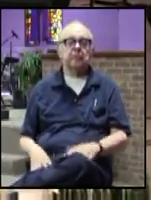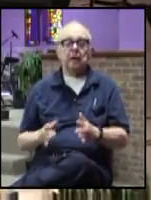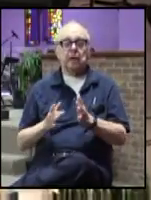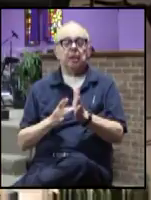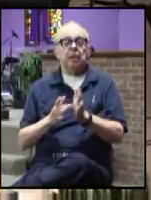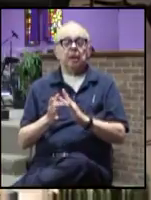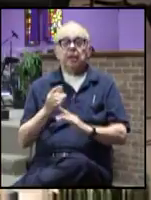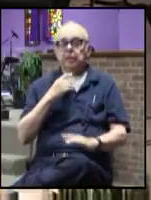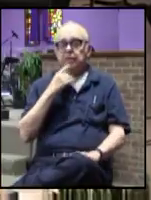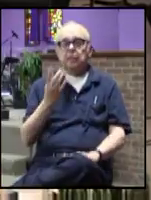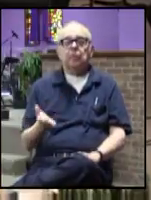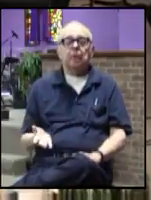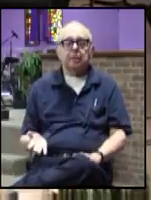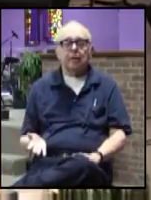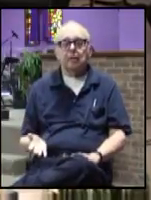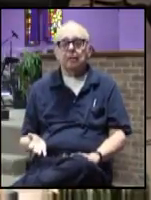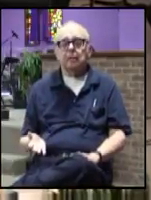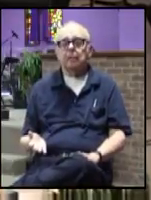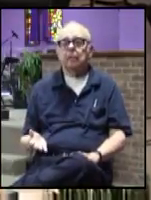And what did Jesus say?